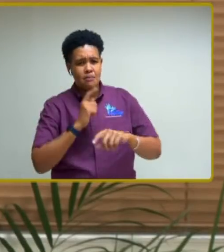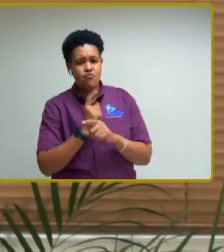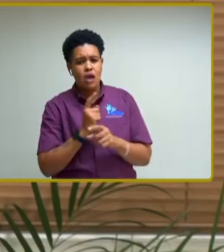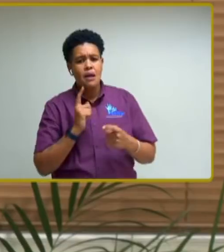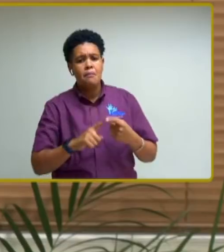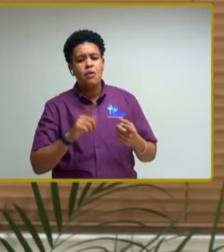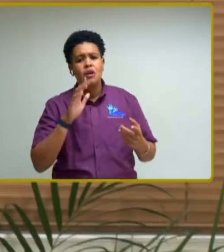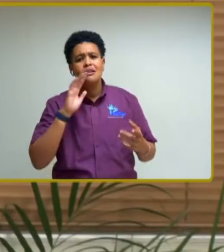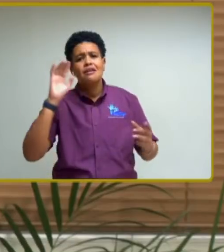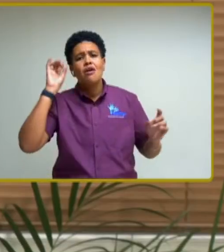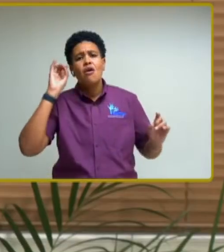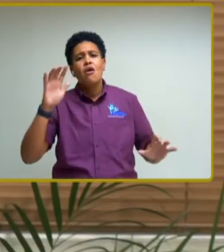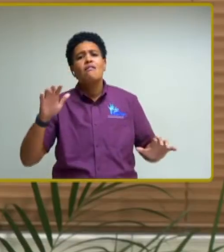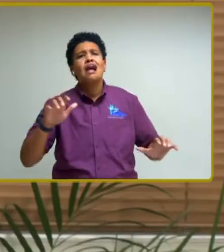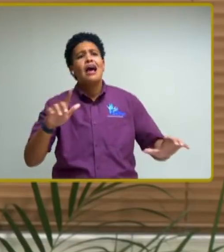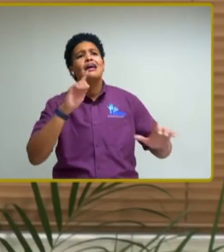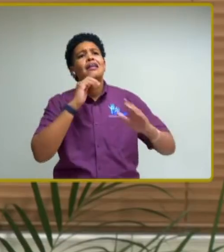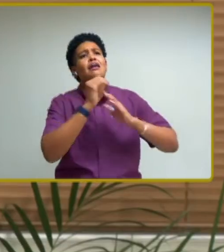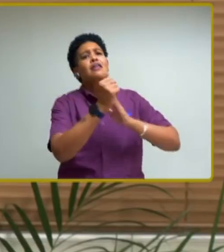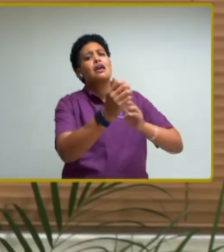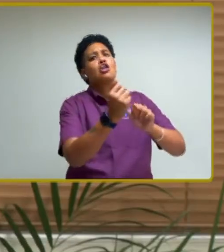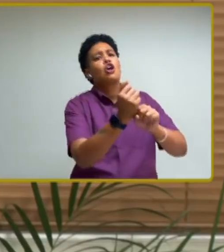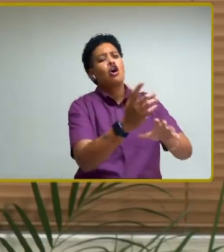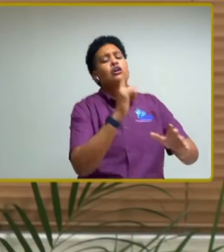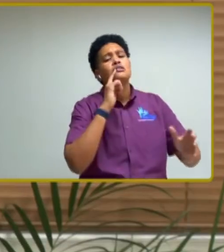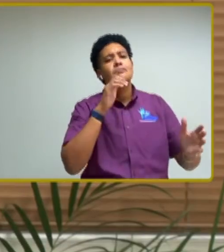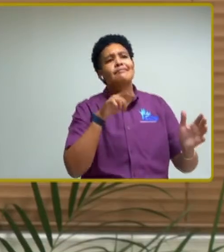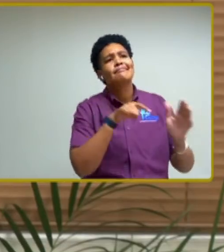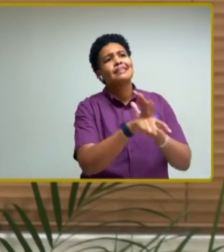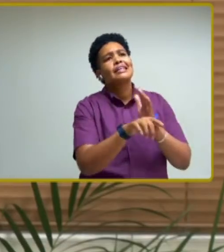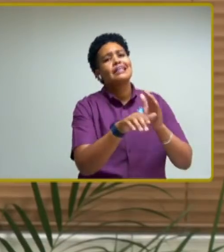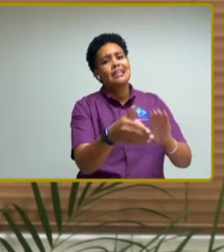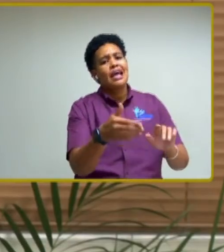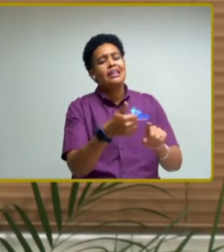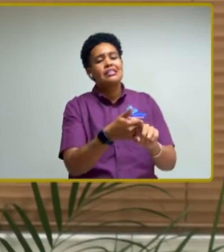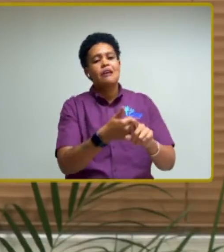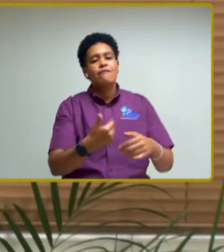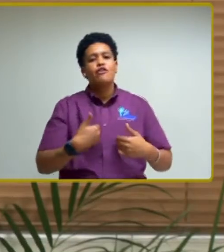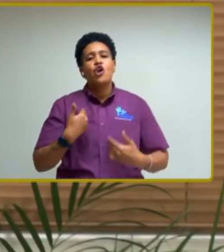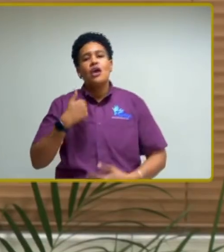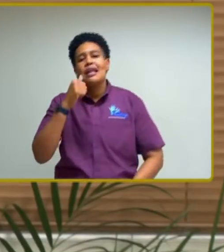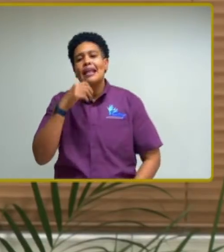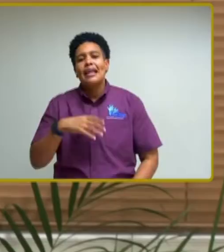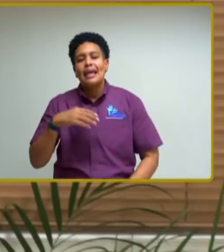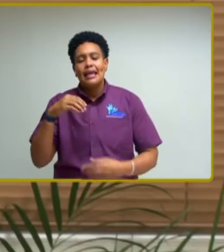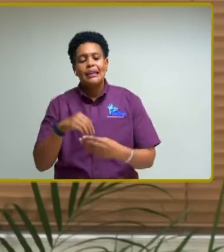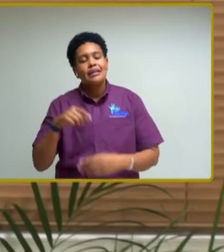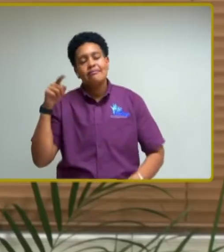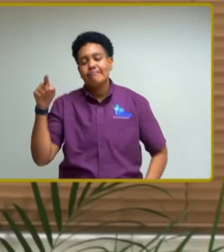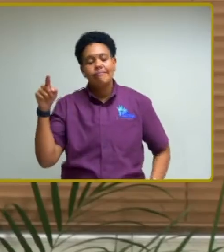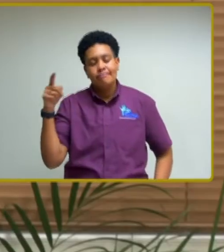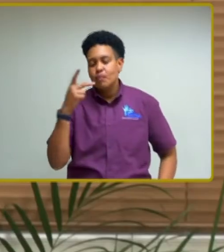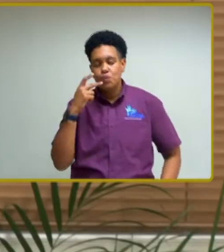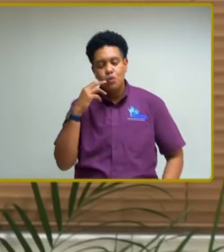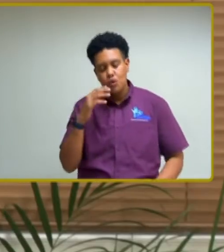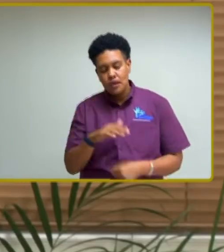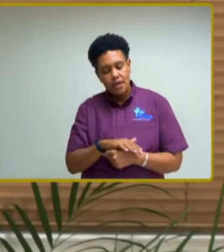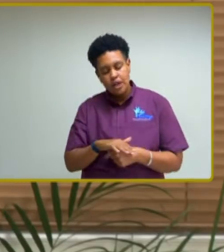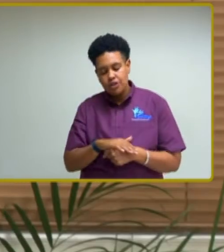and bastardly act that led to the tragic killing of the young lady in the Portmore